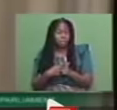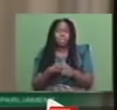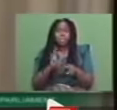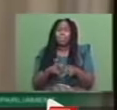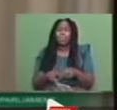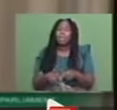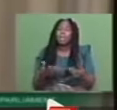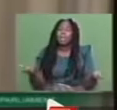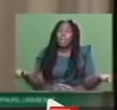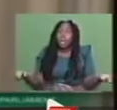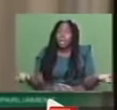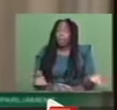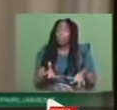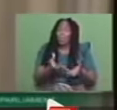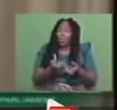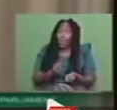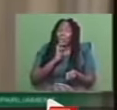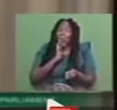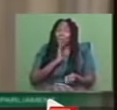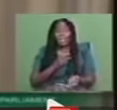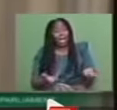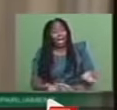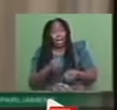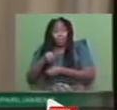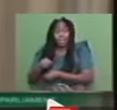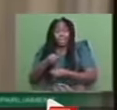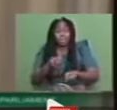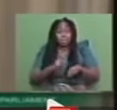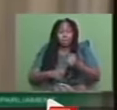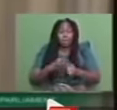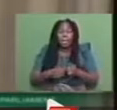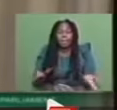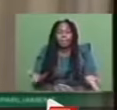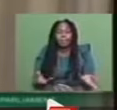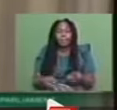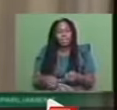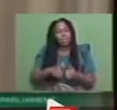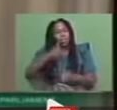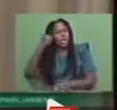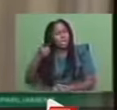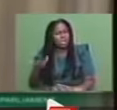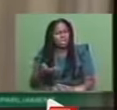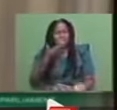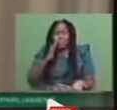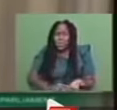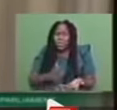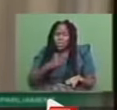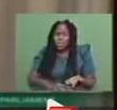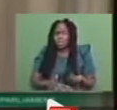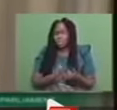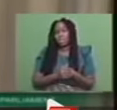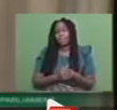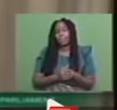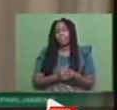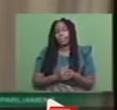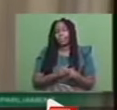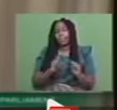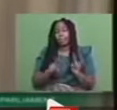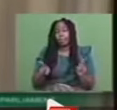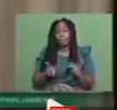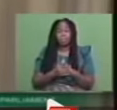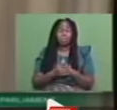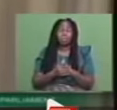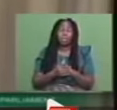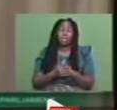I talked about illegal migrants already stepping ashore. The minister said that work is far advanced on establishing